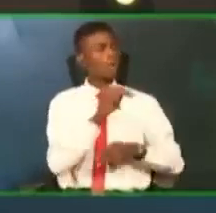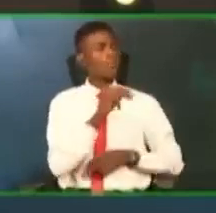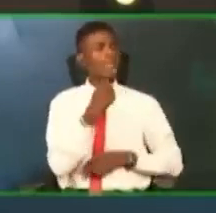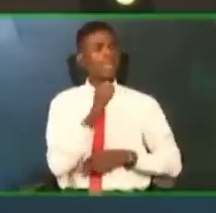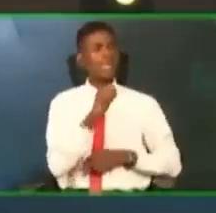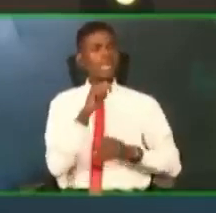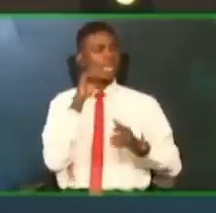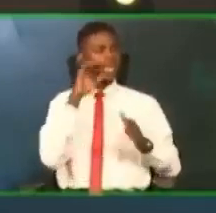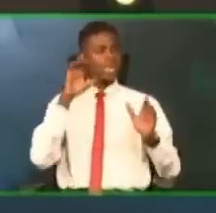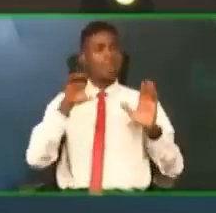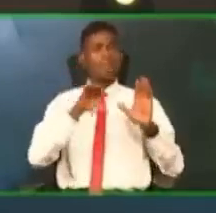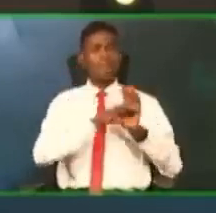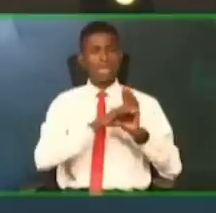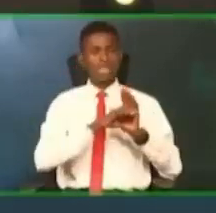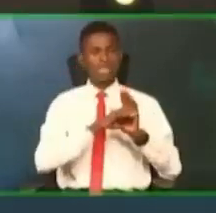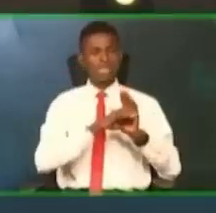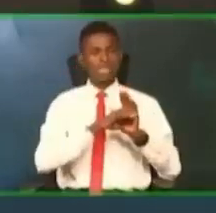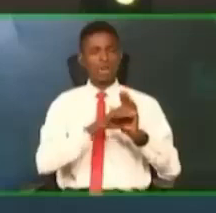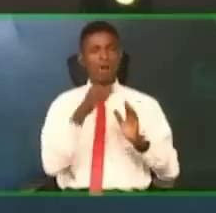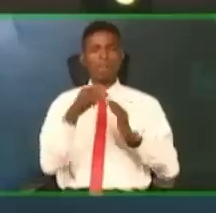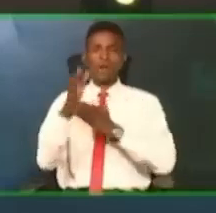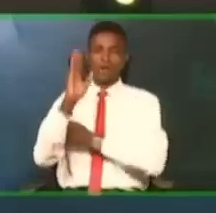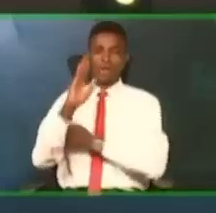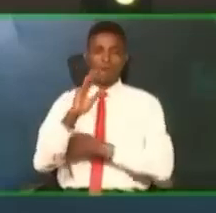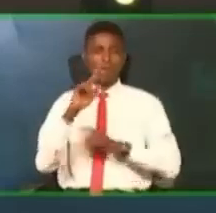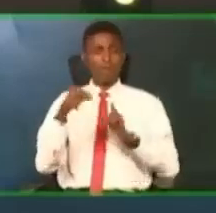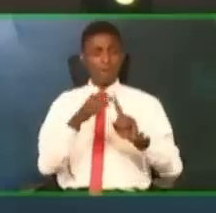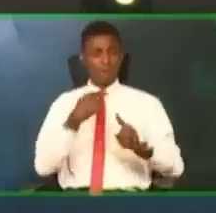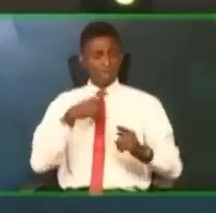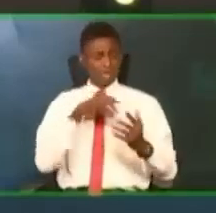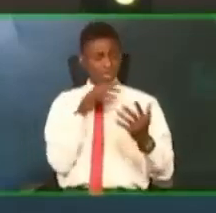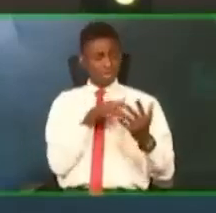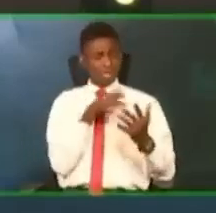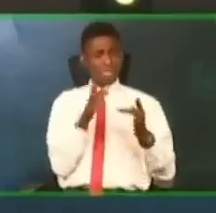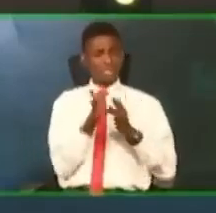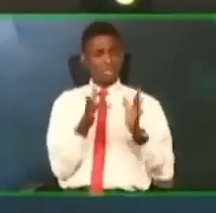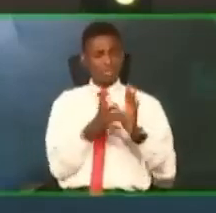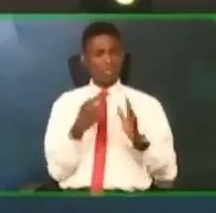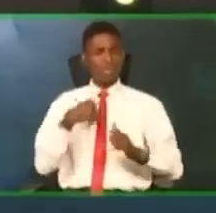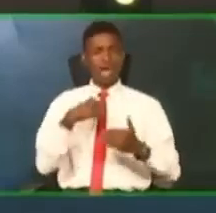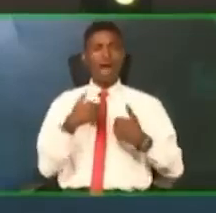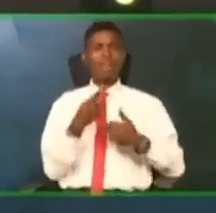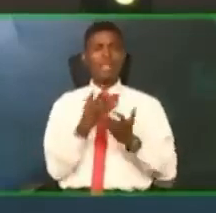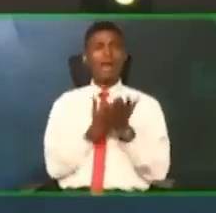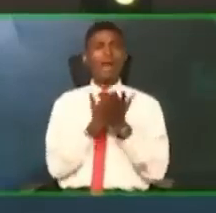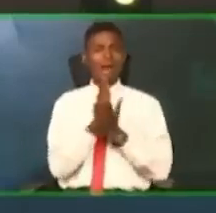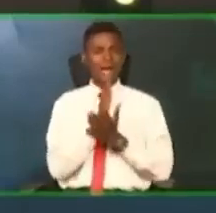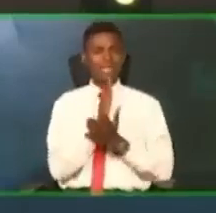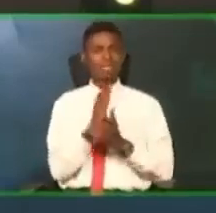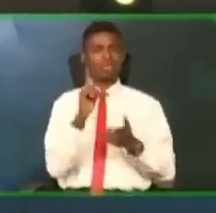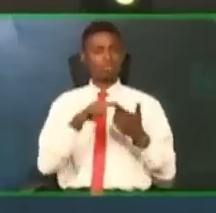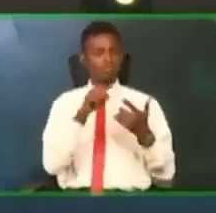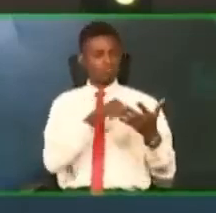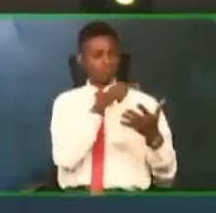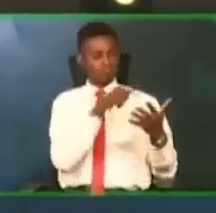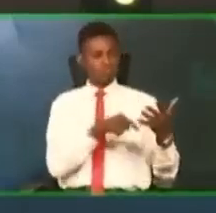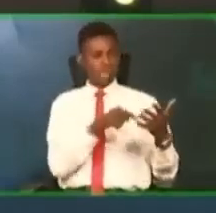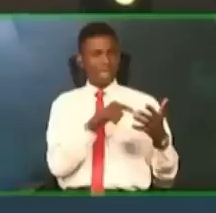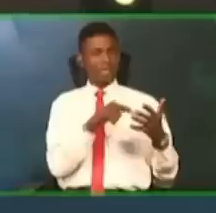we study Jesus, we have a right to vet everything the prophet said using the reference of